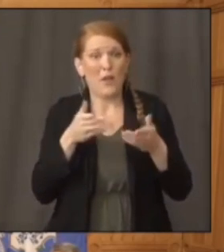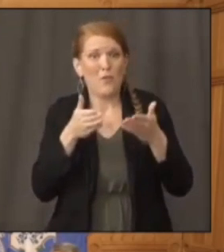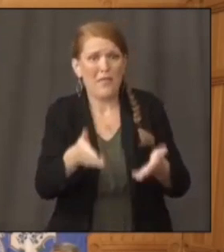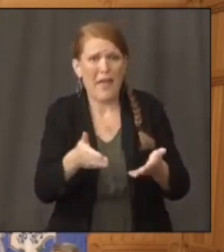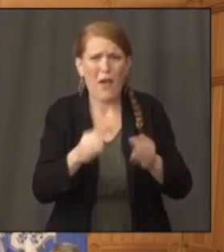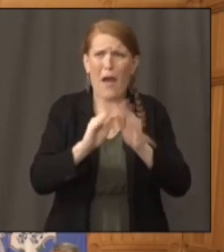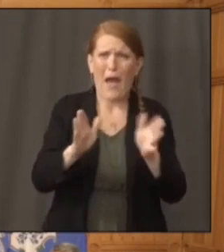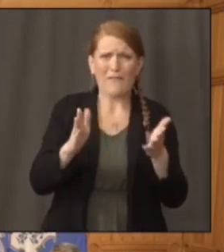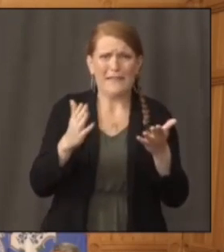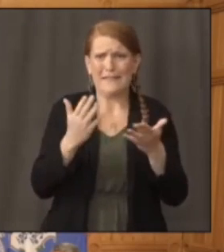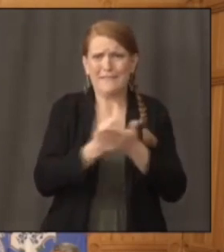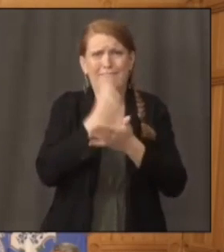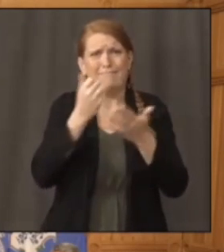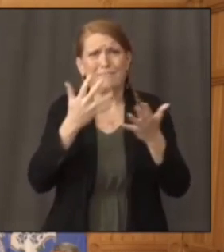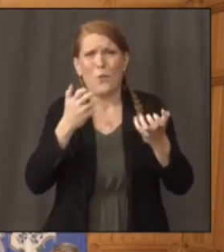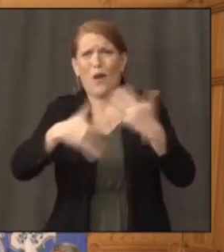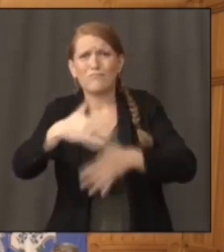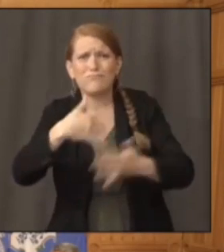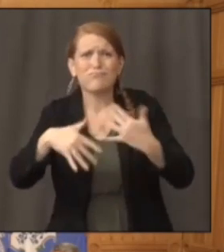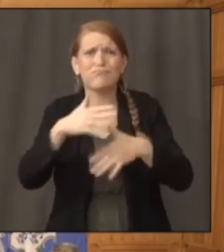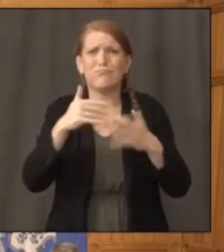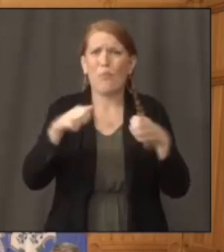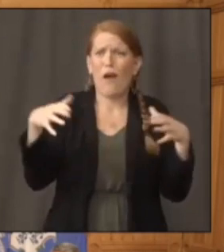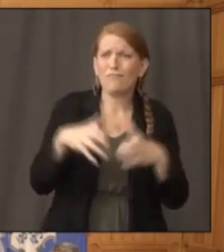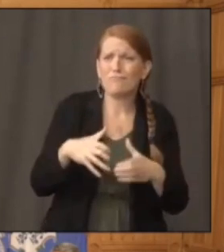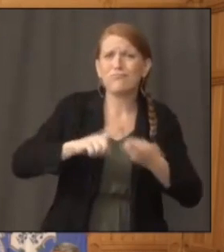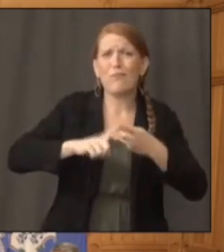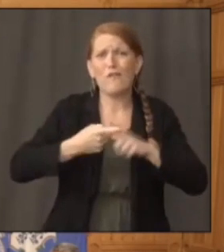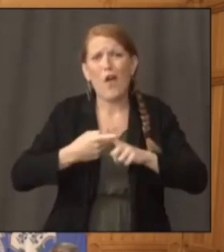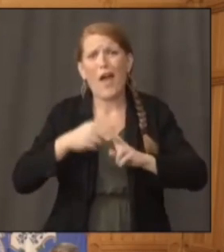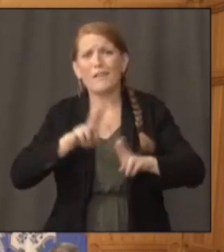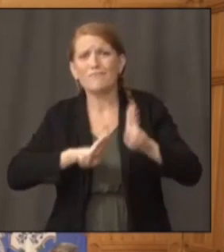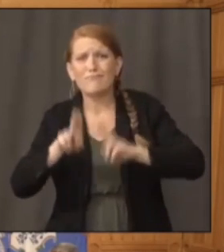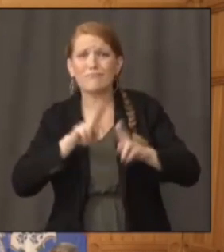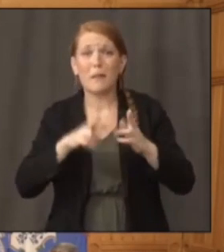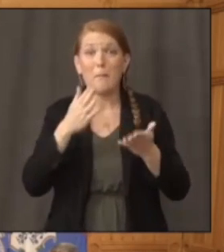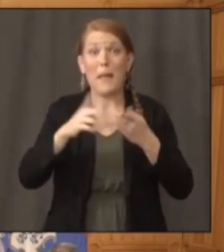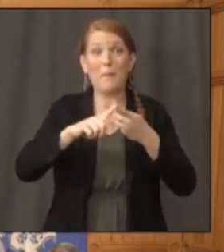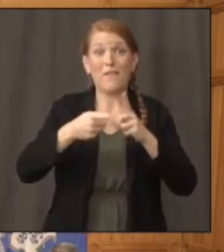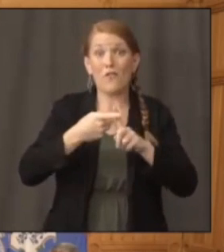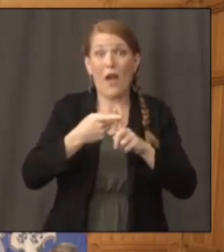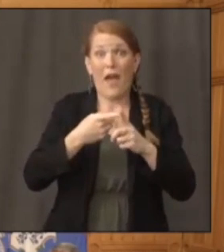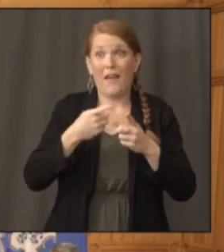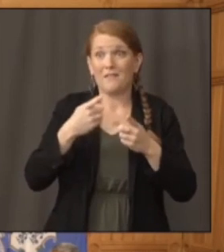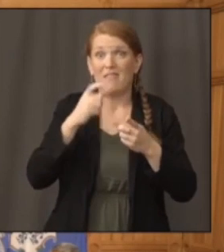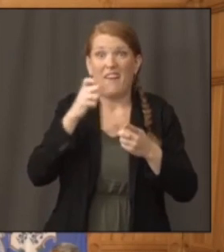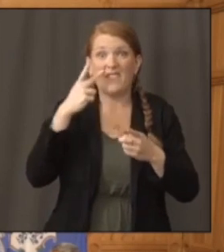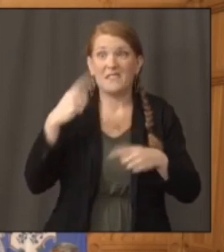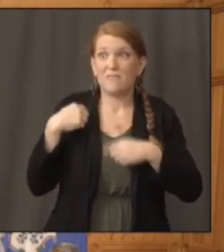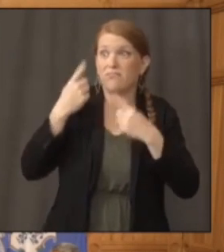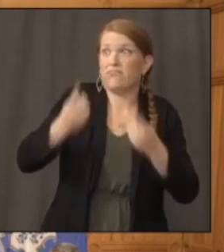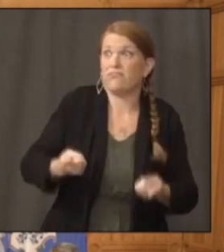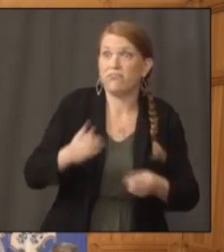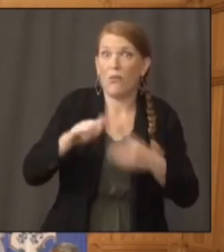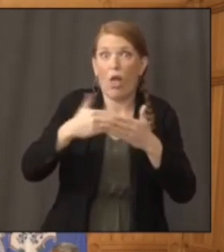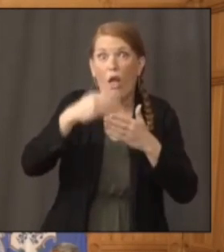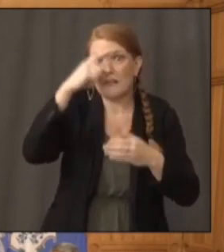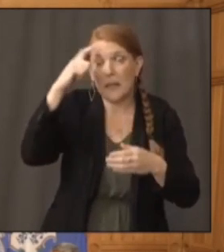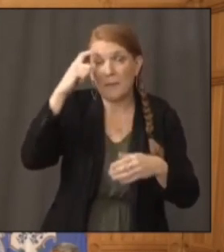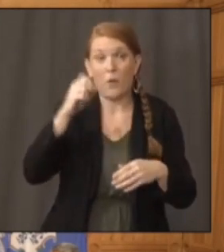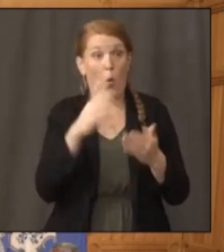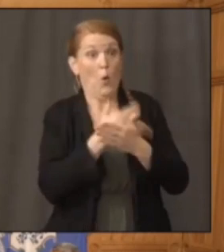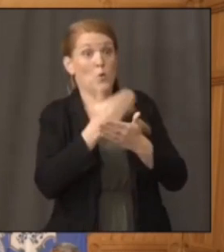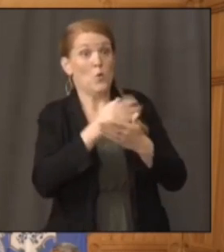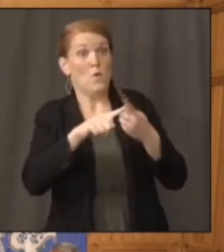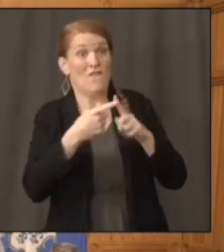want to be social. Of course you want to get together. Friends you haven't seen in a while. Friends you've never met yet. And they